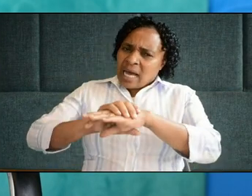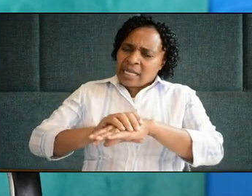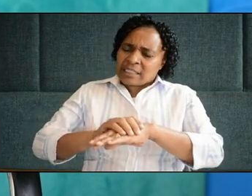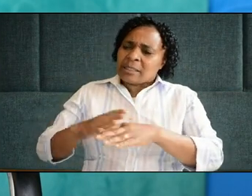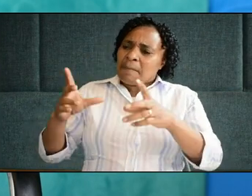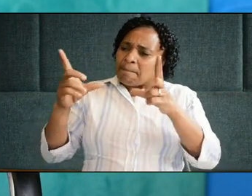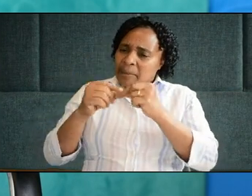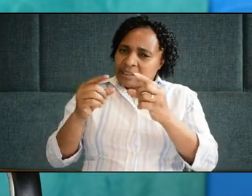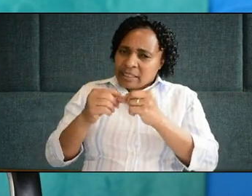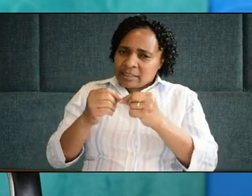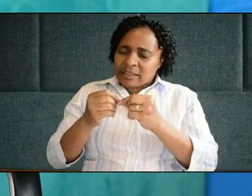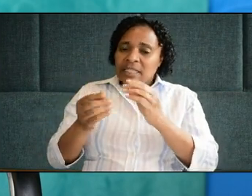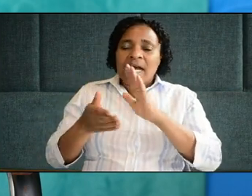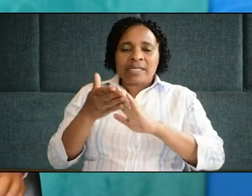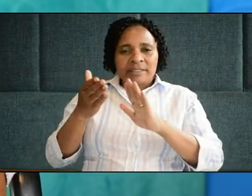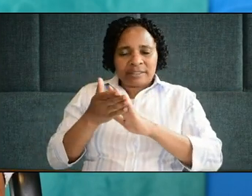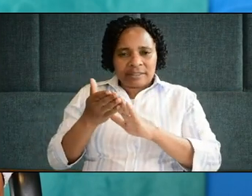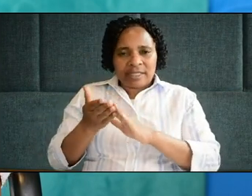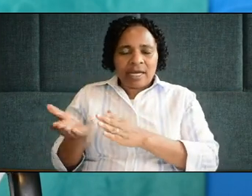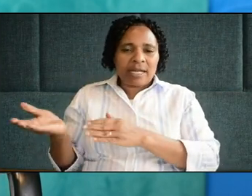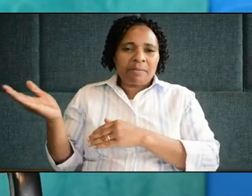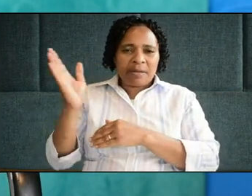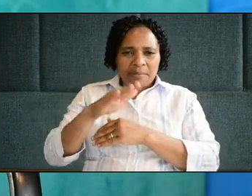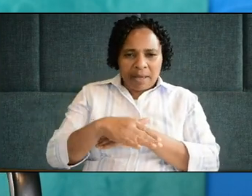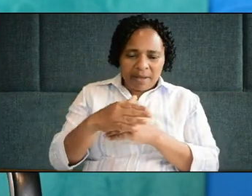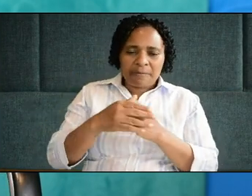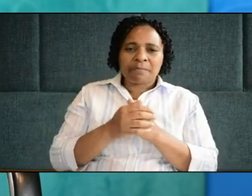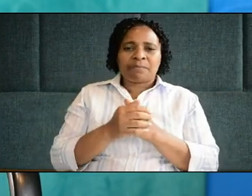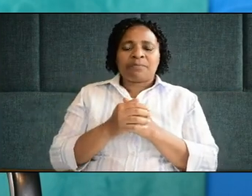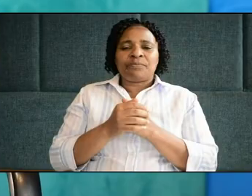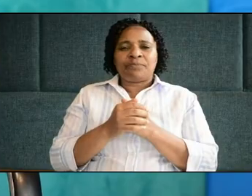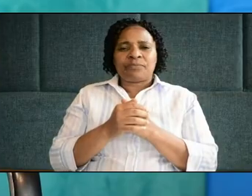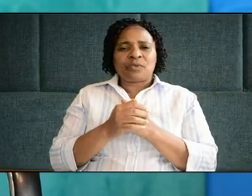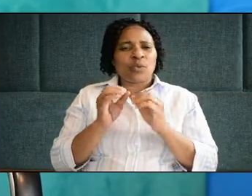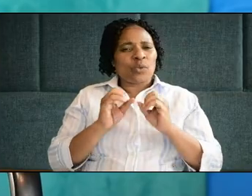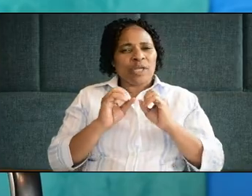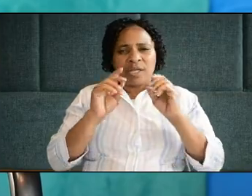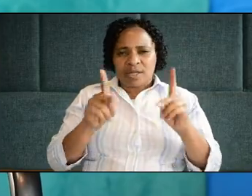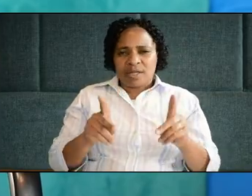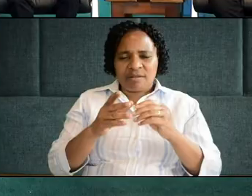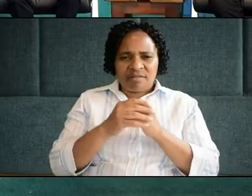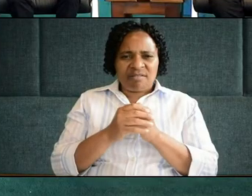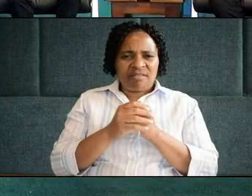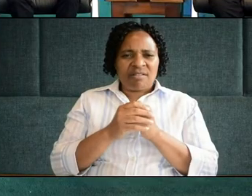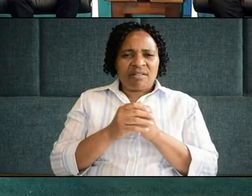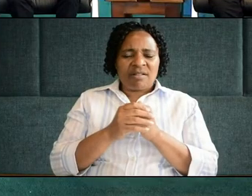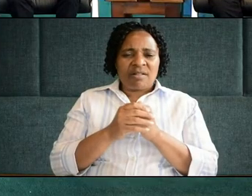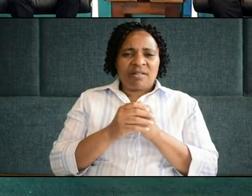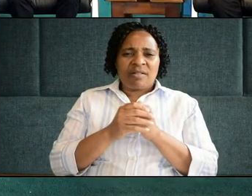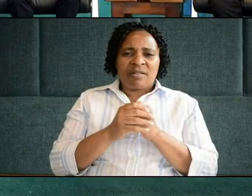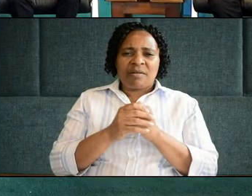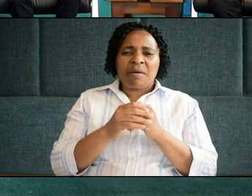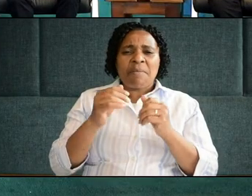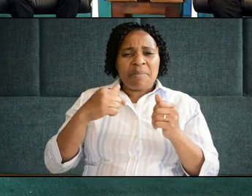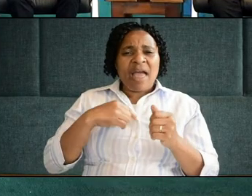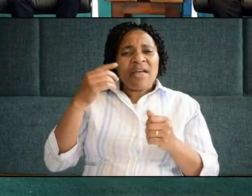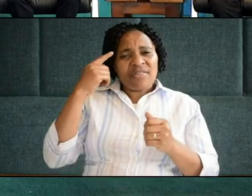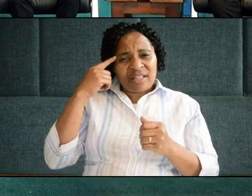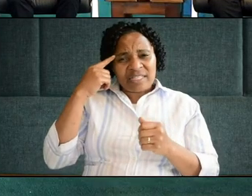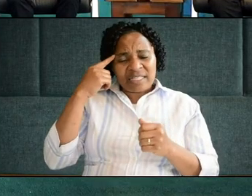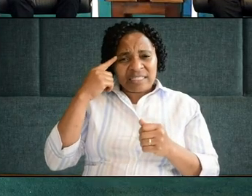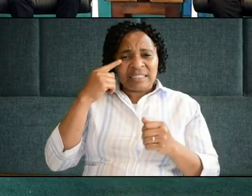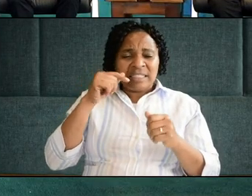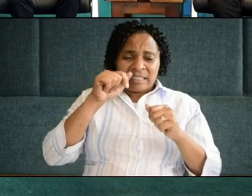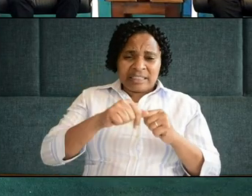that message urgently. Yeah. Okay, thank you very much. And I think maybe the